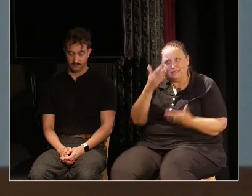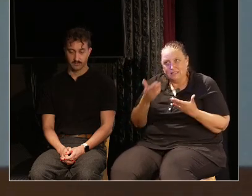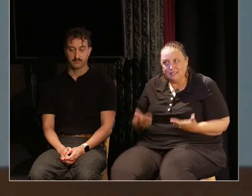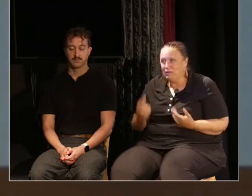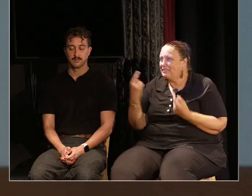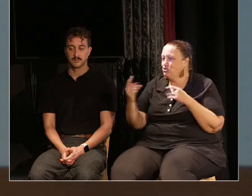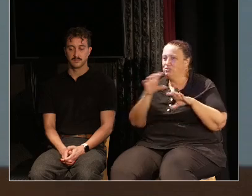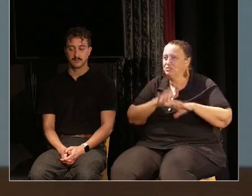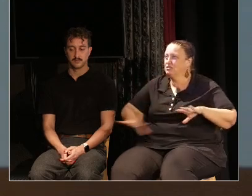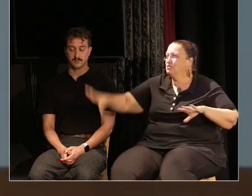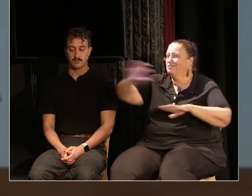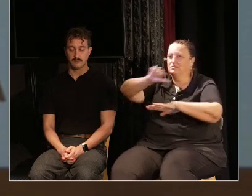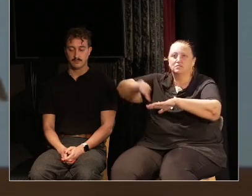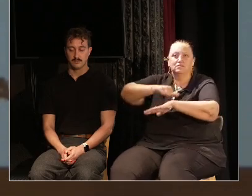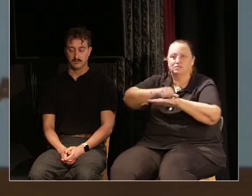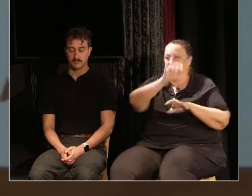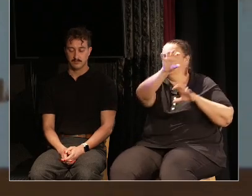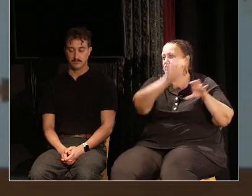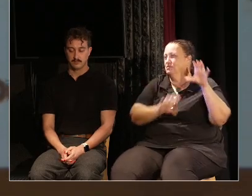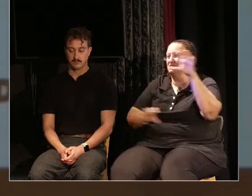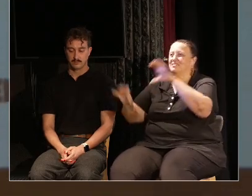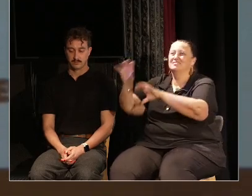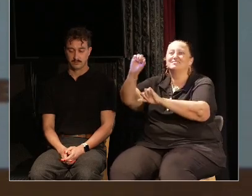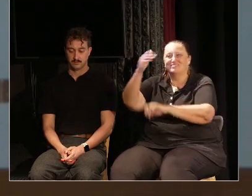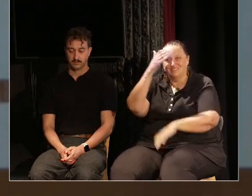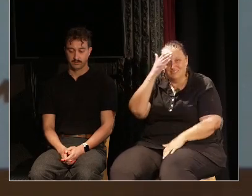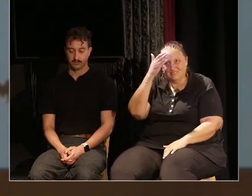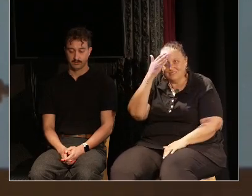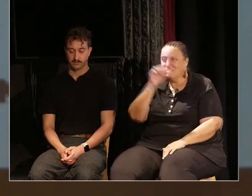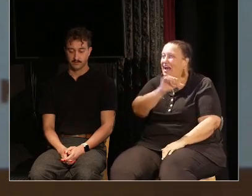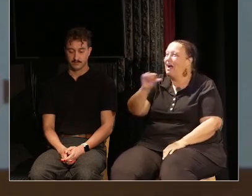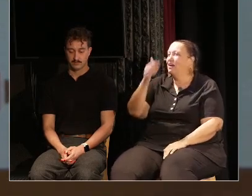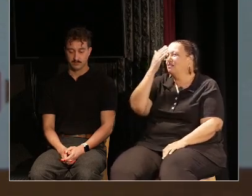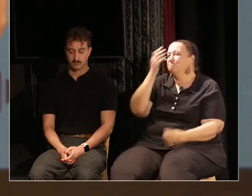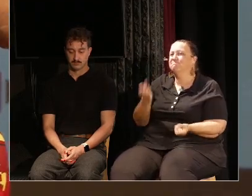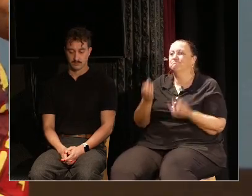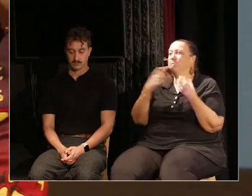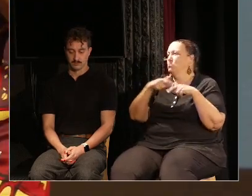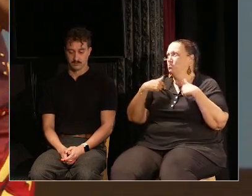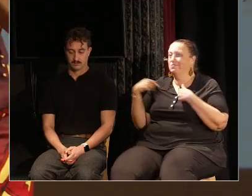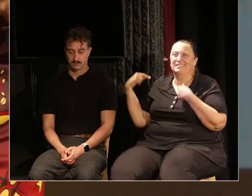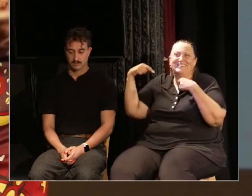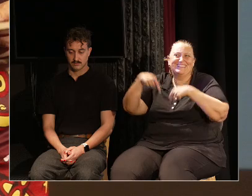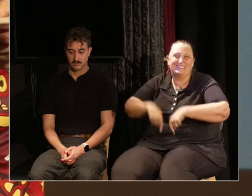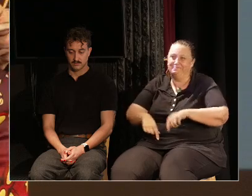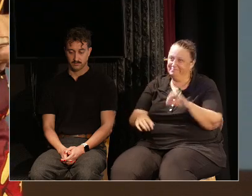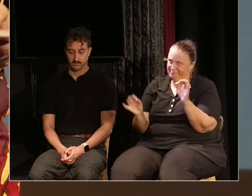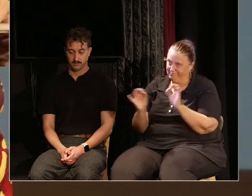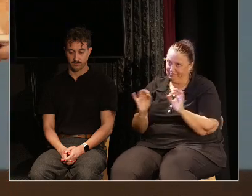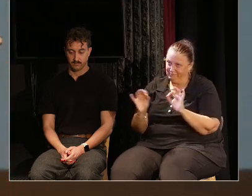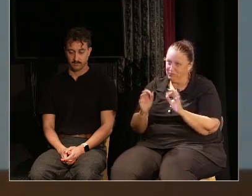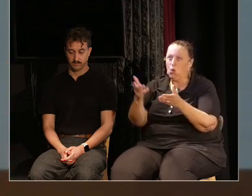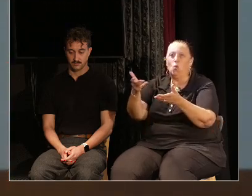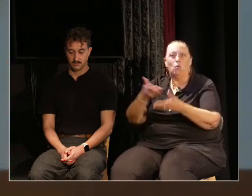to each and every one of your elders as well, because without our elders, we wouldn't be here today. This welcome to country, it's